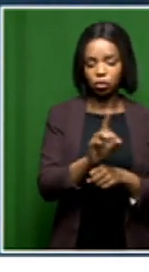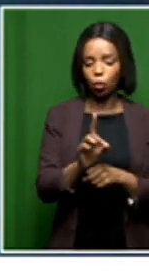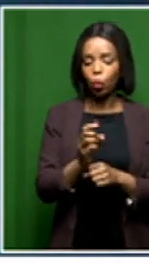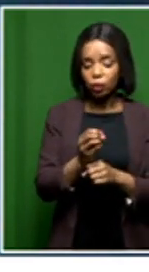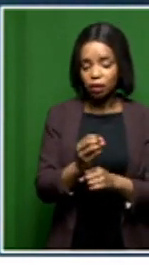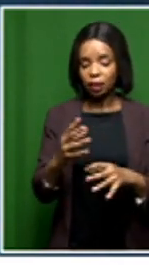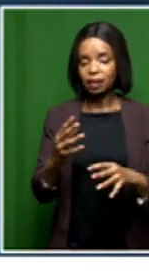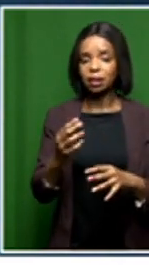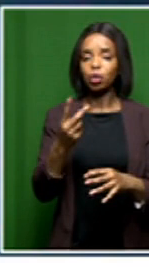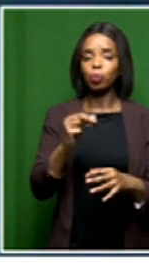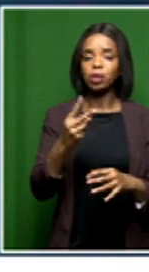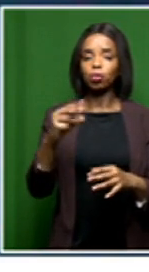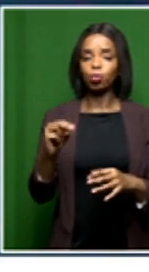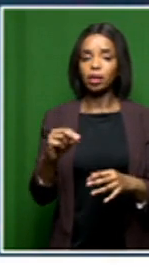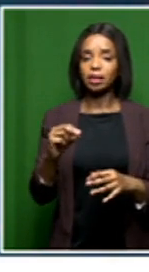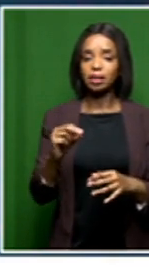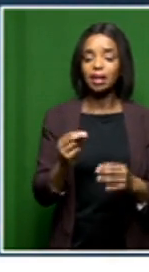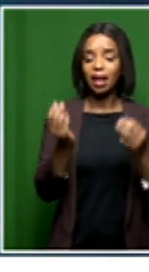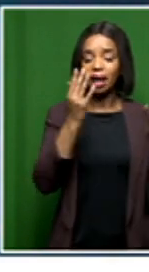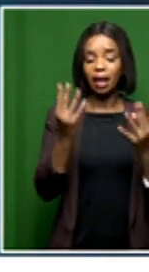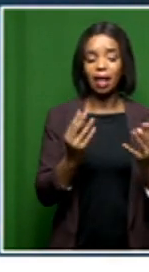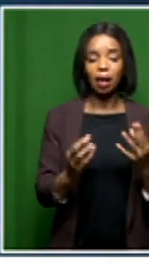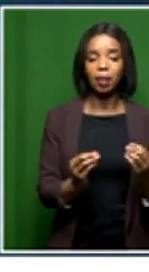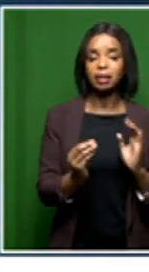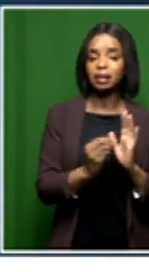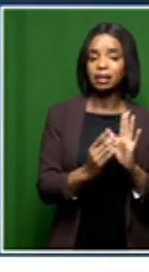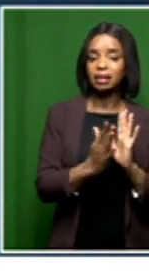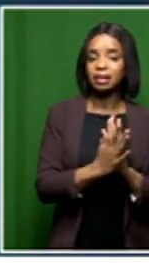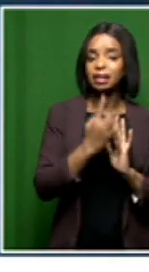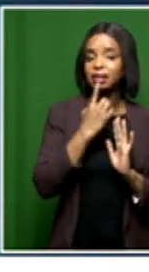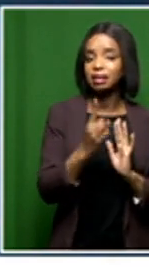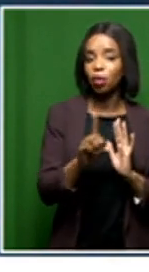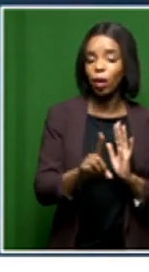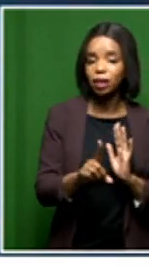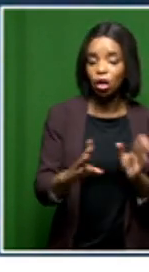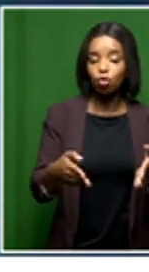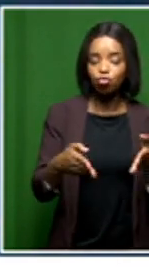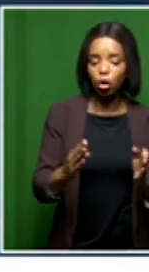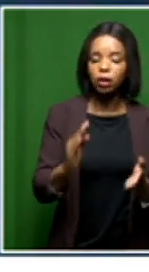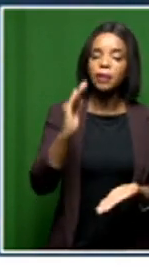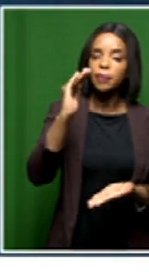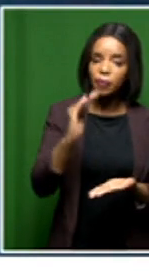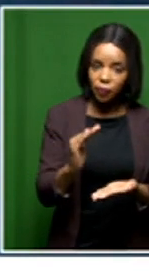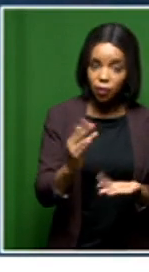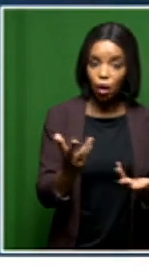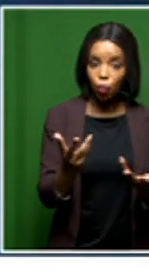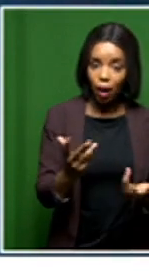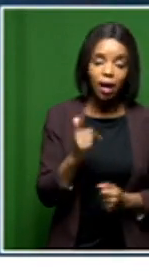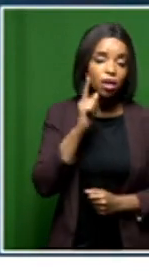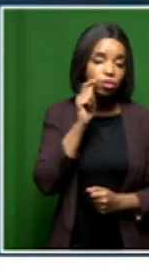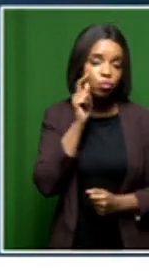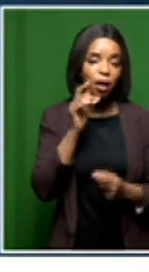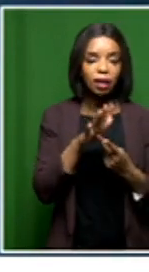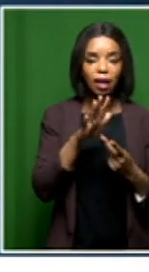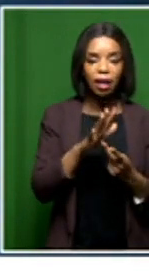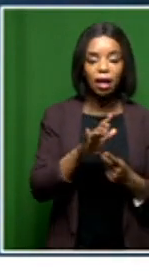was saying there has been a reduction of fatalities on our roads in the two jurisdictions, Tshwane and Joburg, then we should be